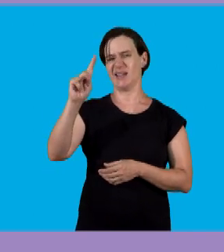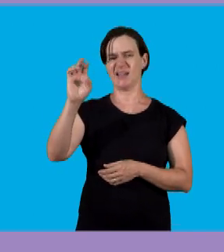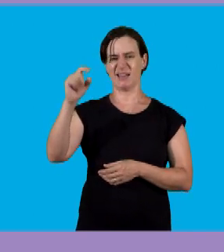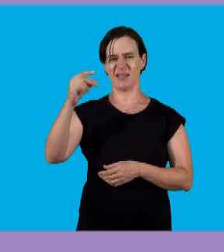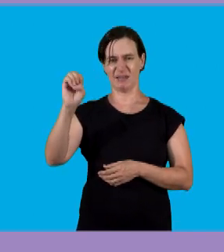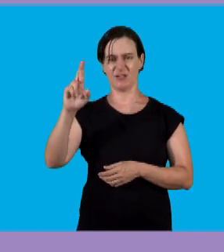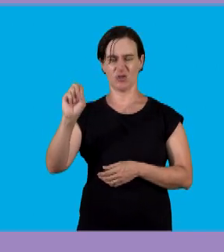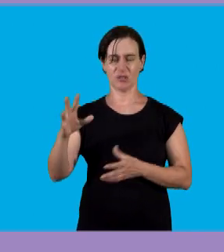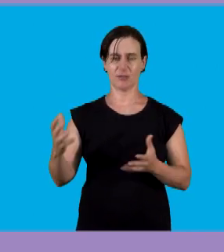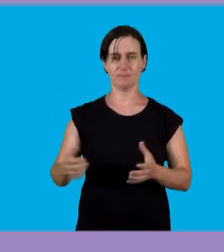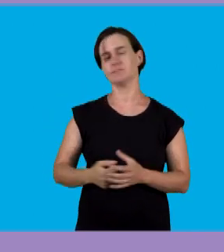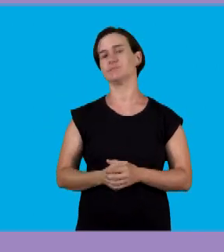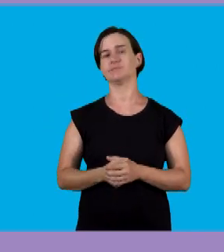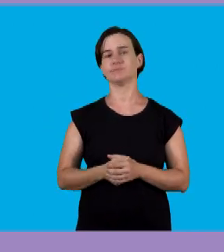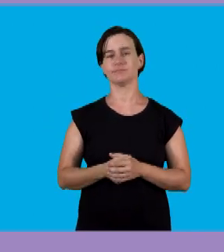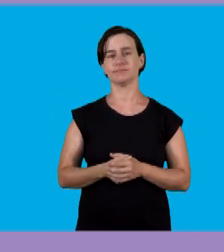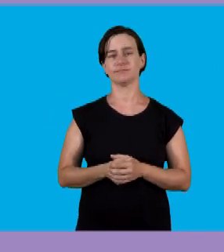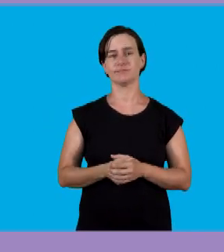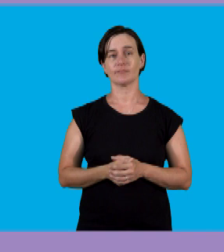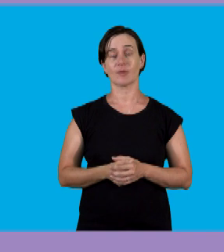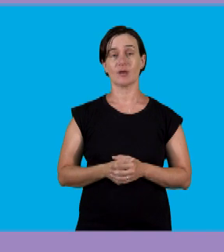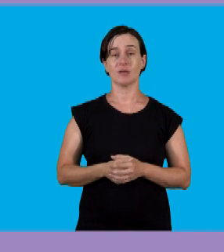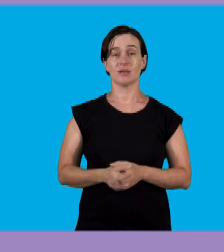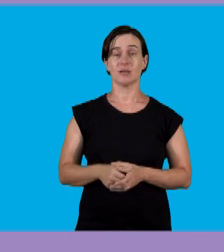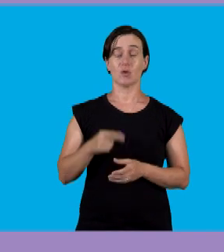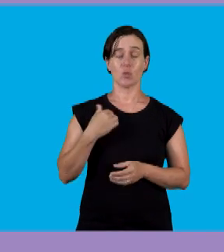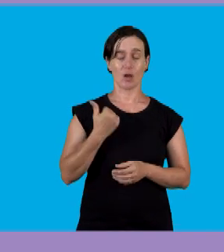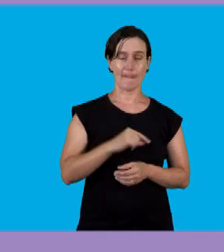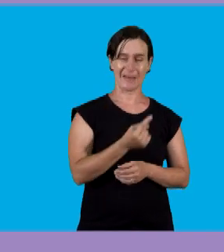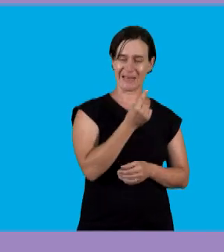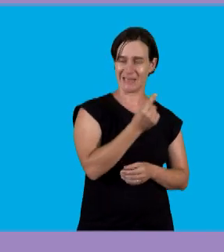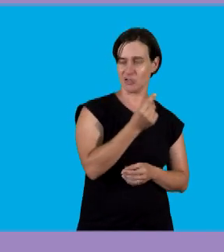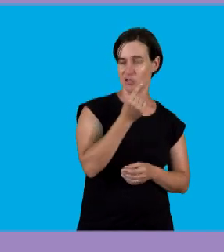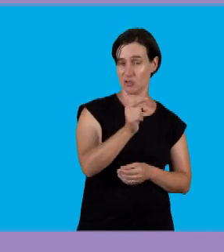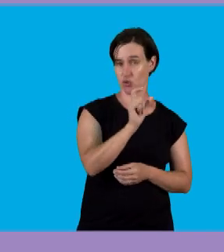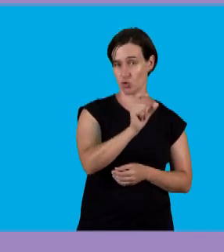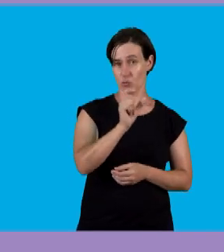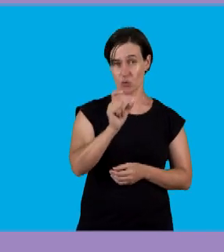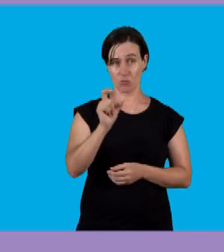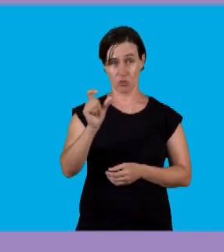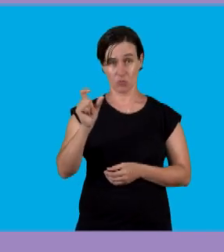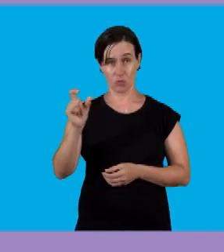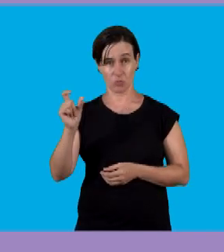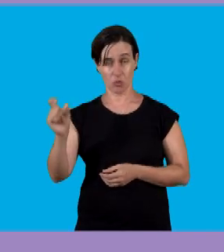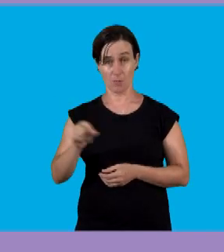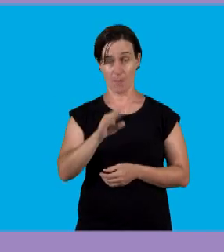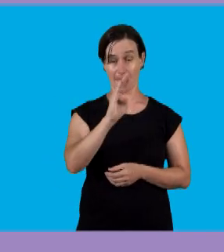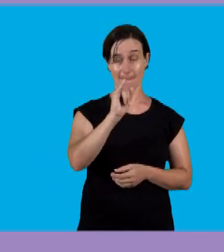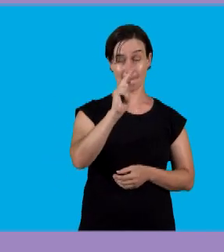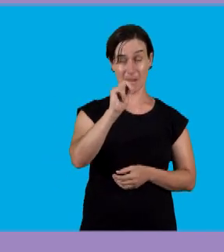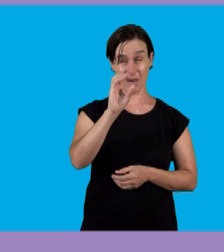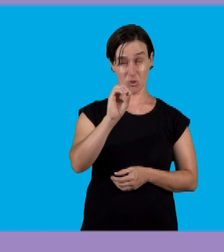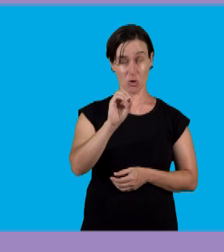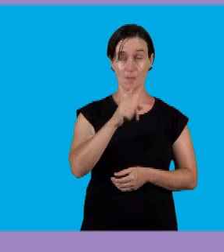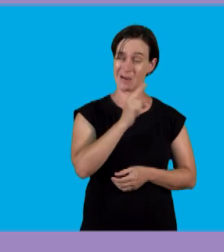monomial, which is the integers. Again, we are going to just multiply each term of the binomial. That is